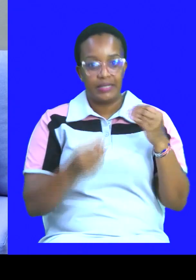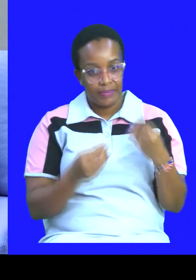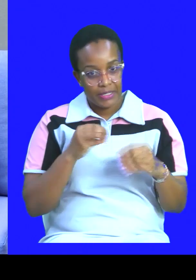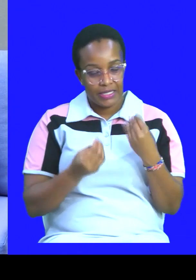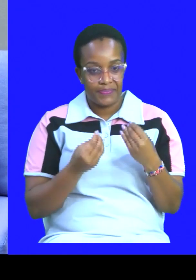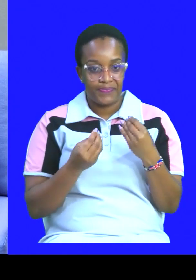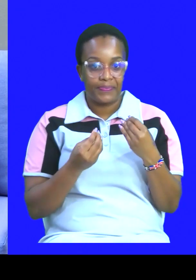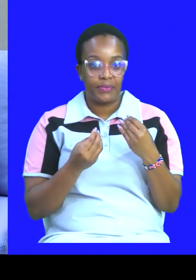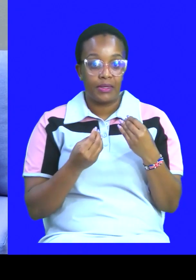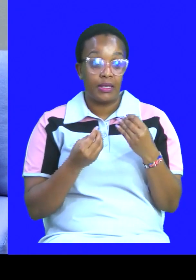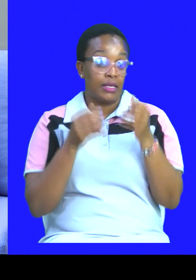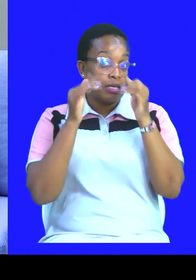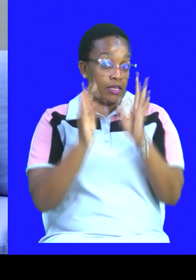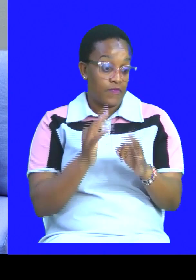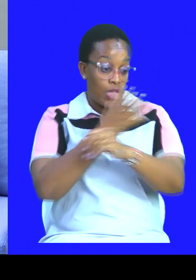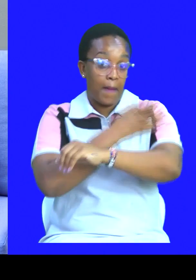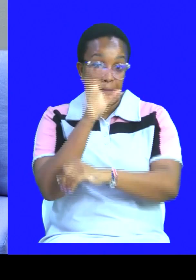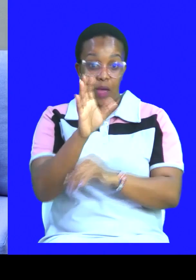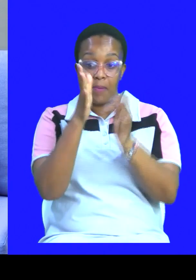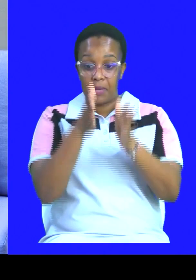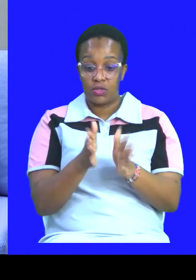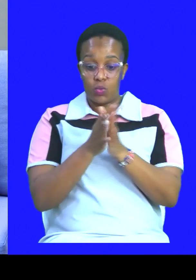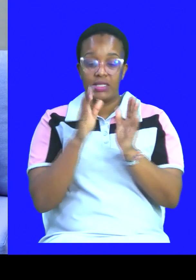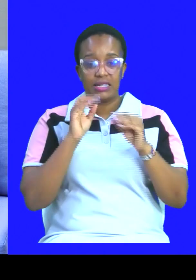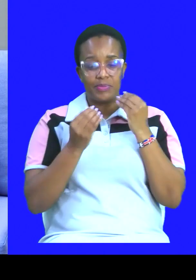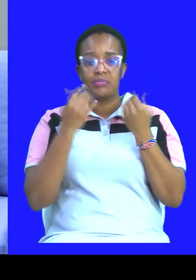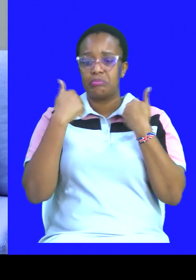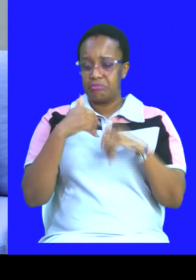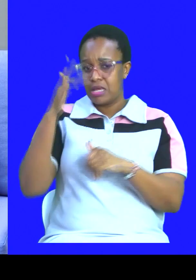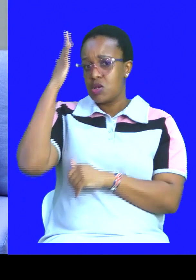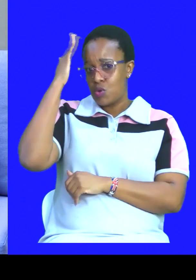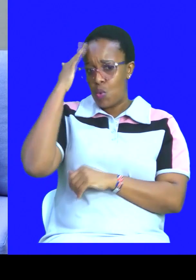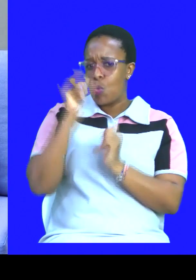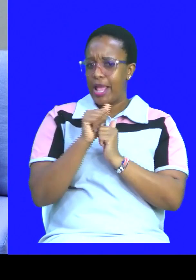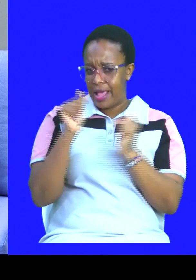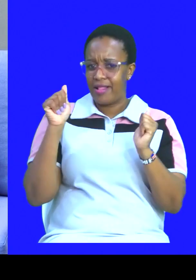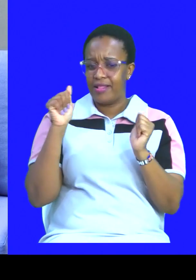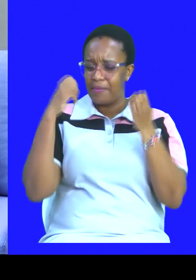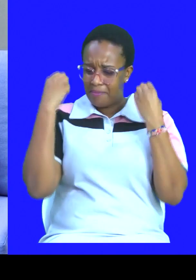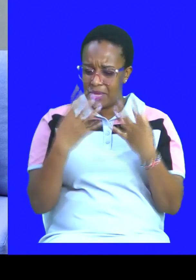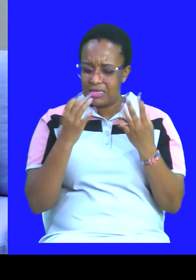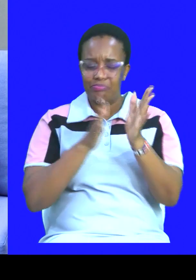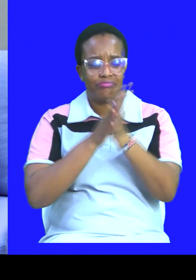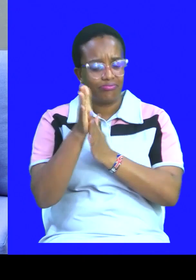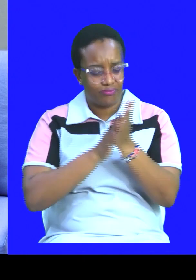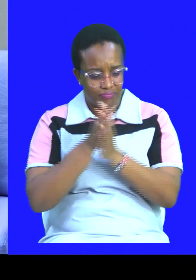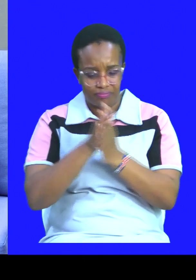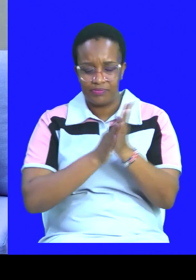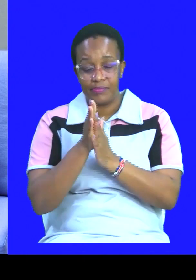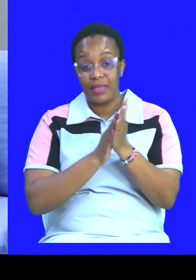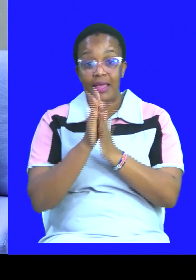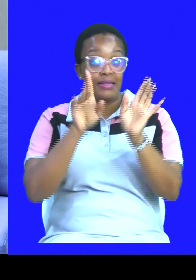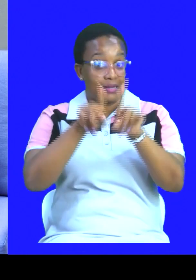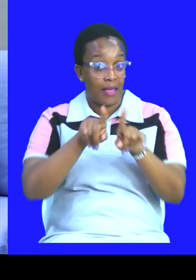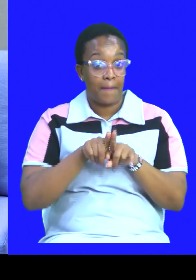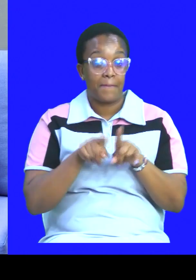Like if you empower a person with disability, I'm very sure most of them would want that. And if they